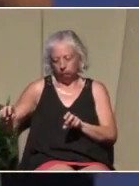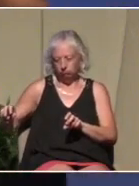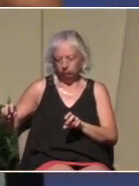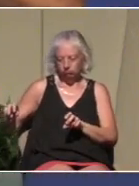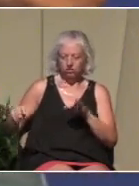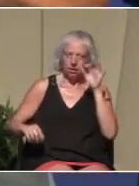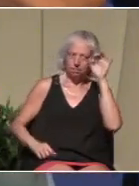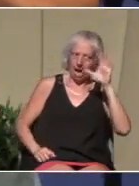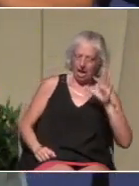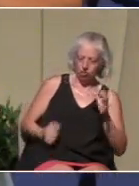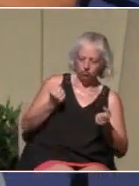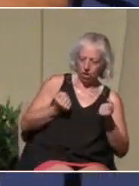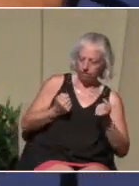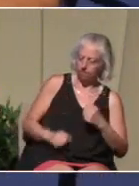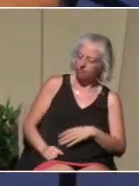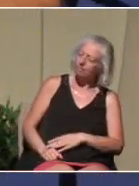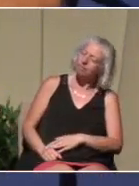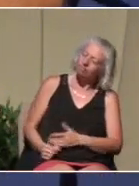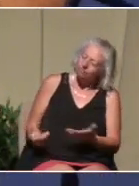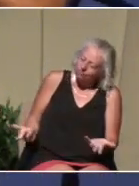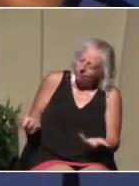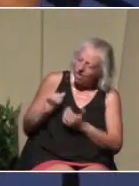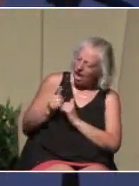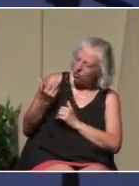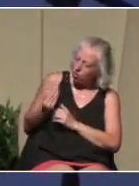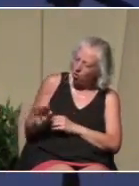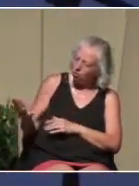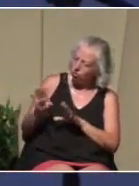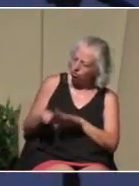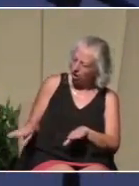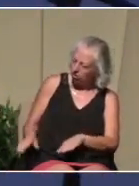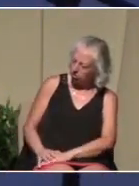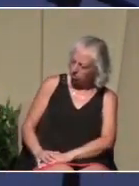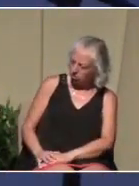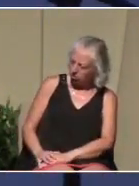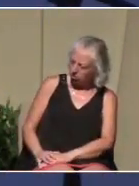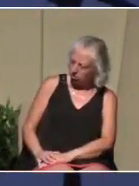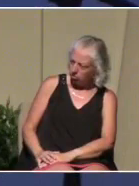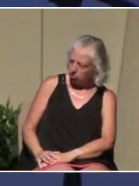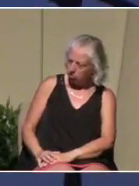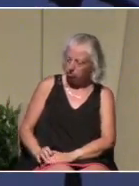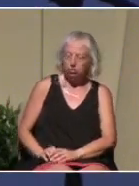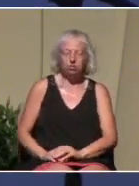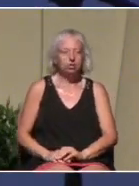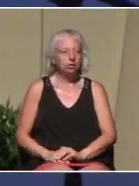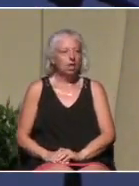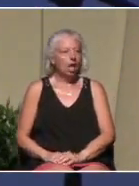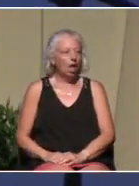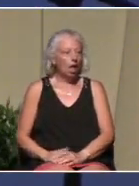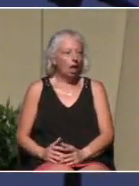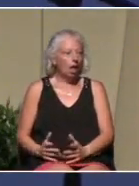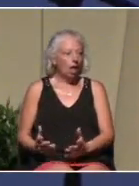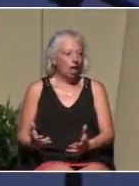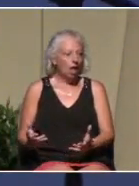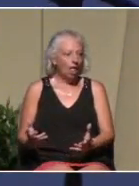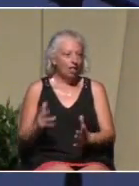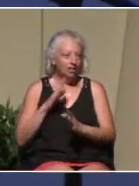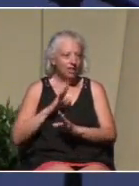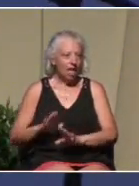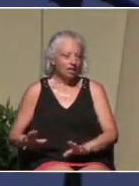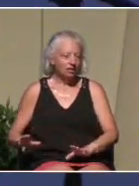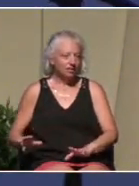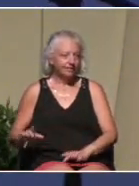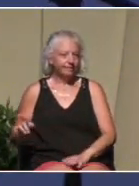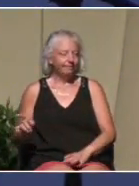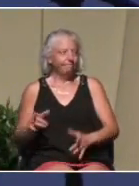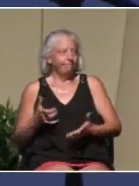this pastor driver says, so how's it going with your kids? And then there's silence, because this man's